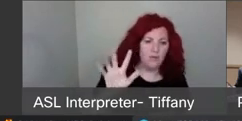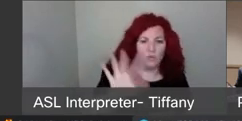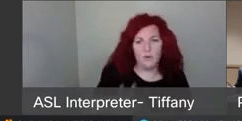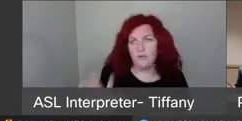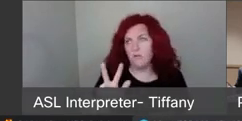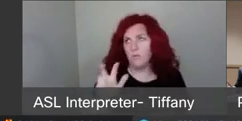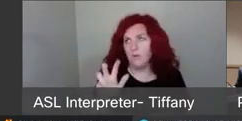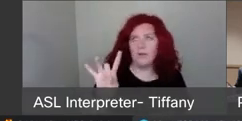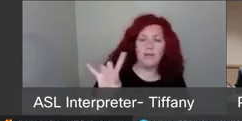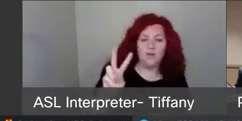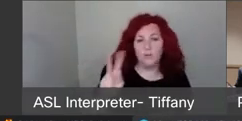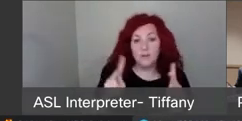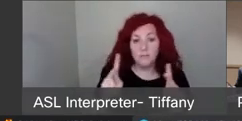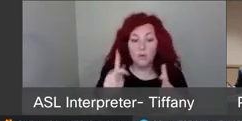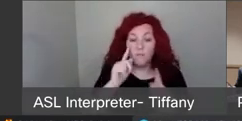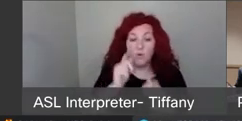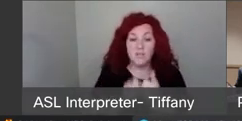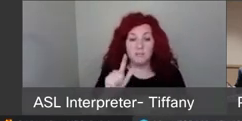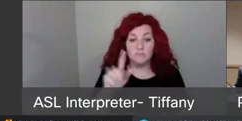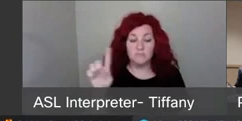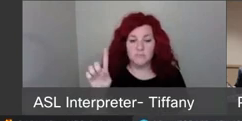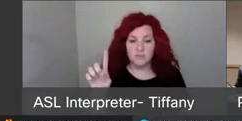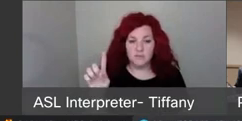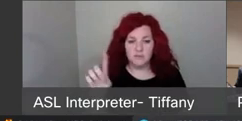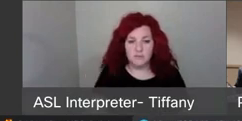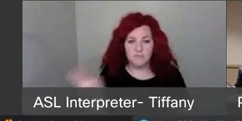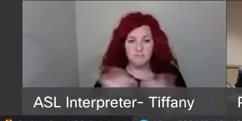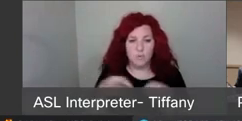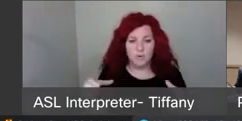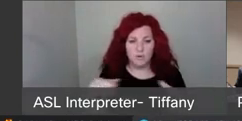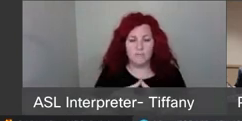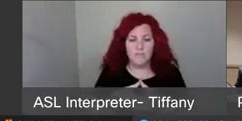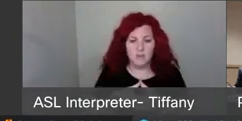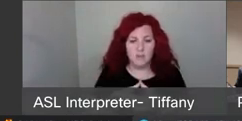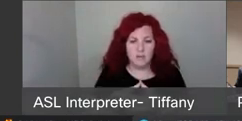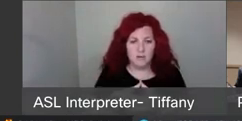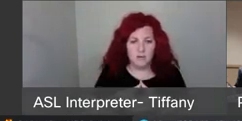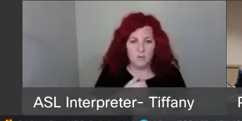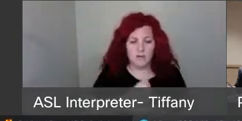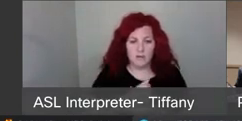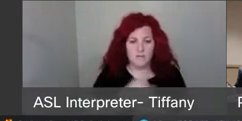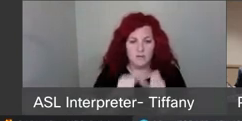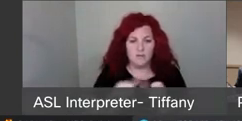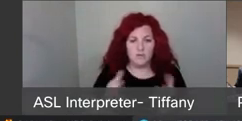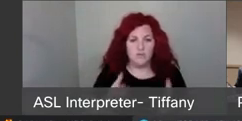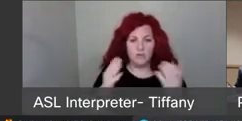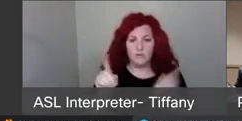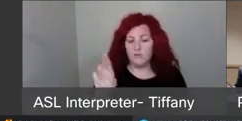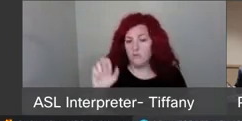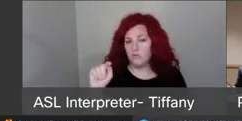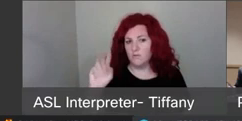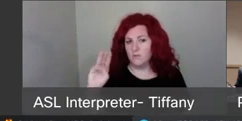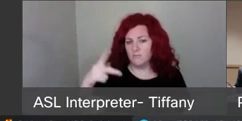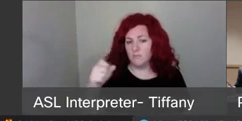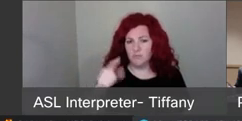238,383.82 people in each legislative district, make sure those are compact. I would love to continue to recommend draft maps, but you have